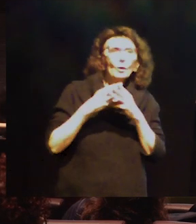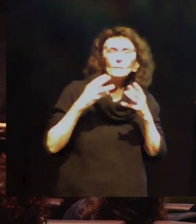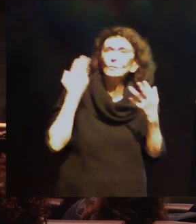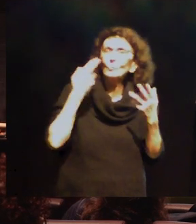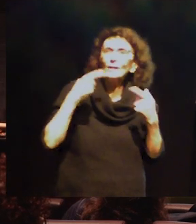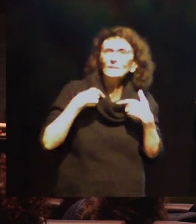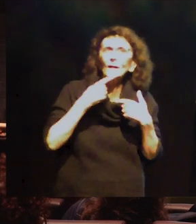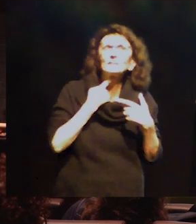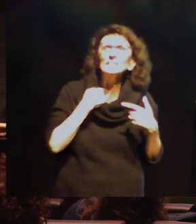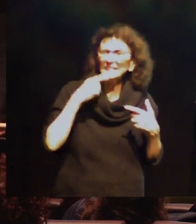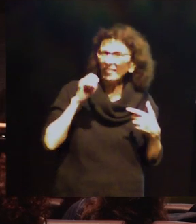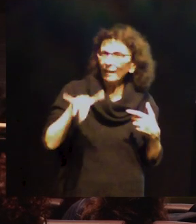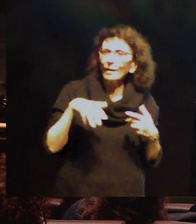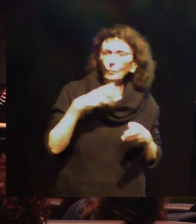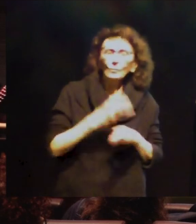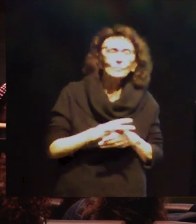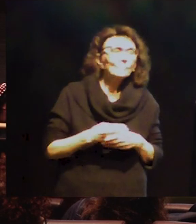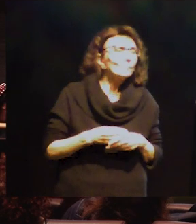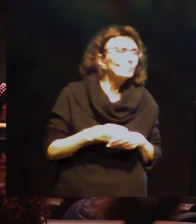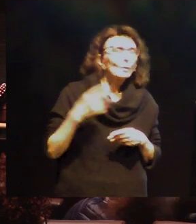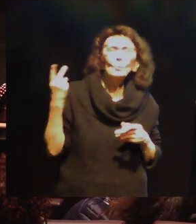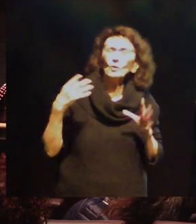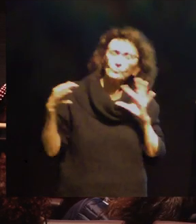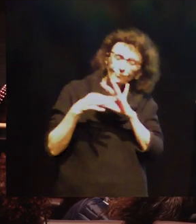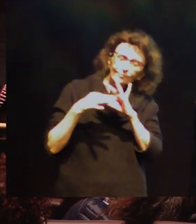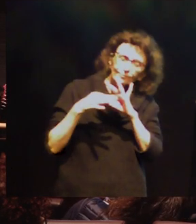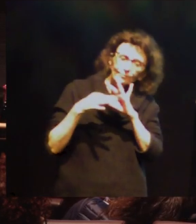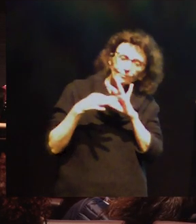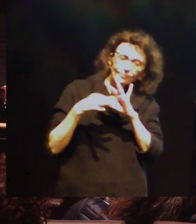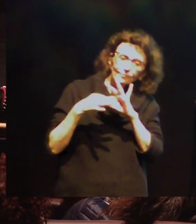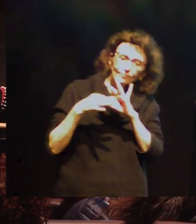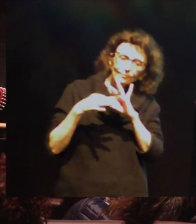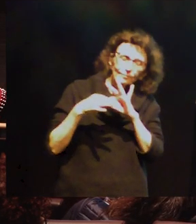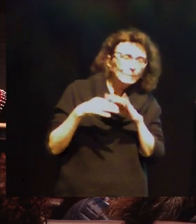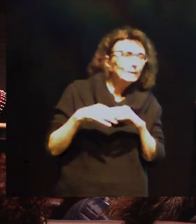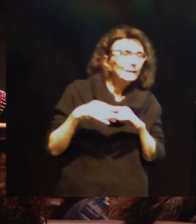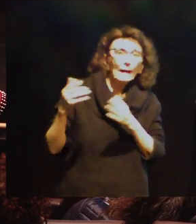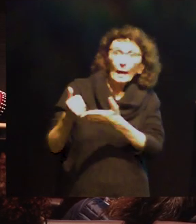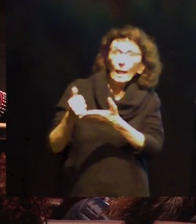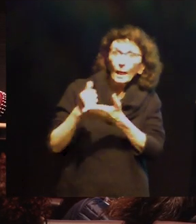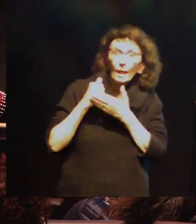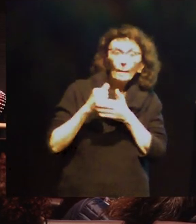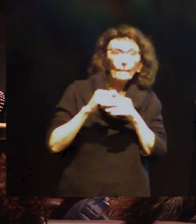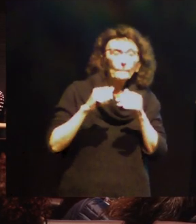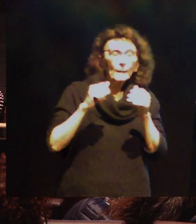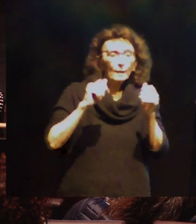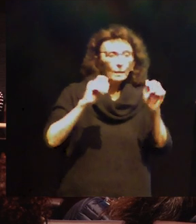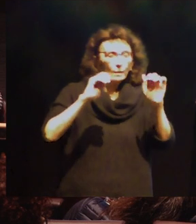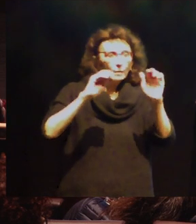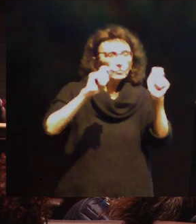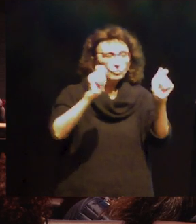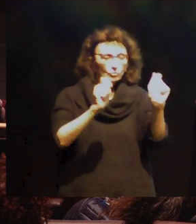I needed. And we really bonded over that, and him helping me shape how stories are told